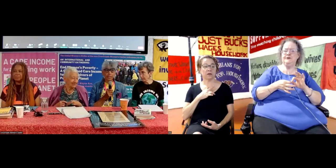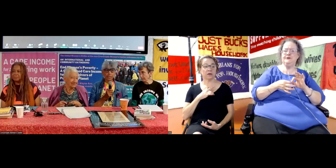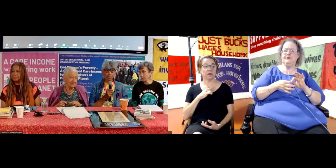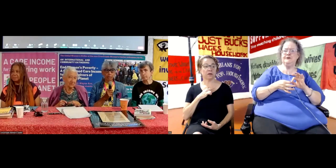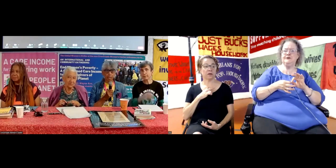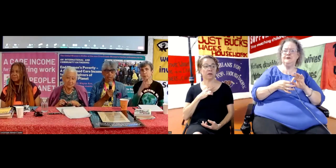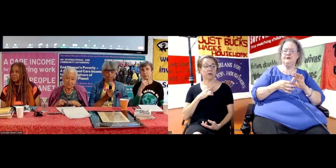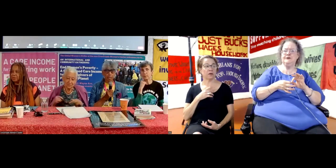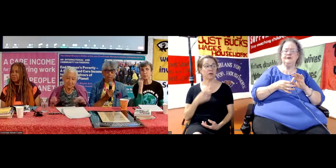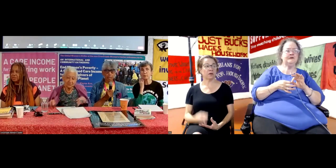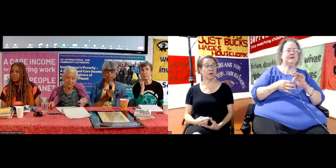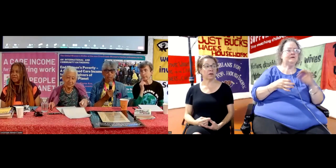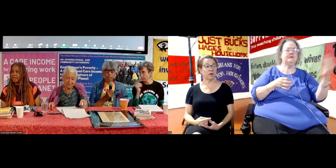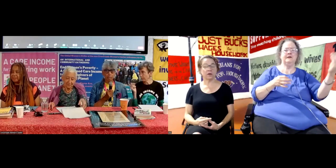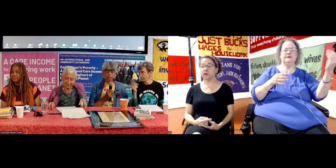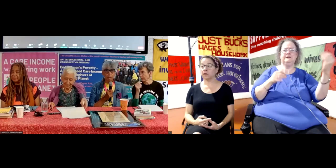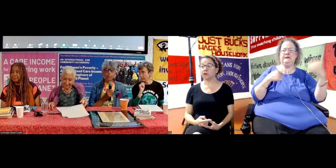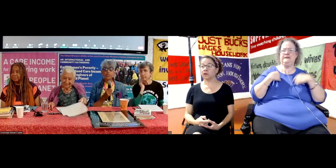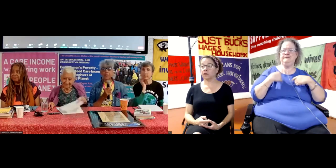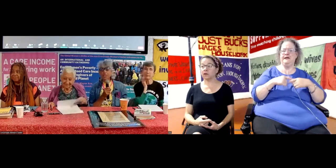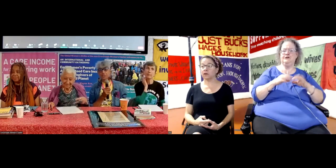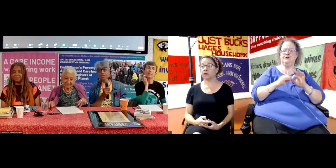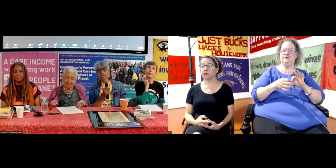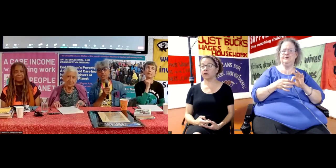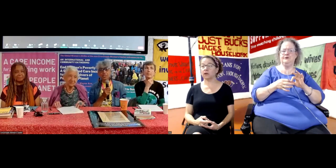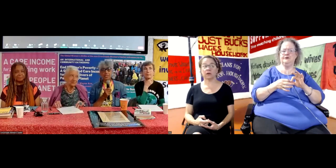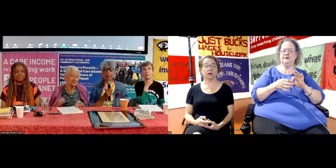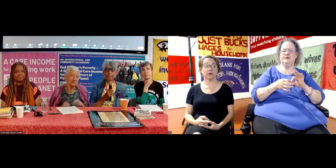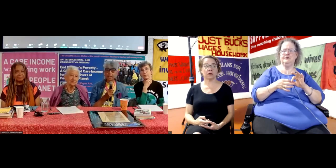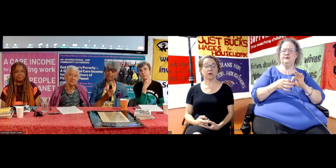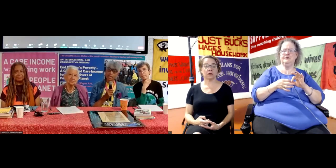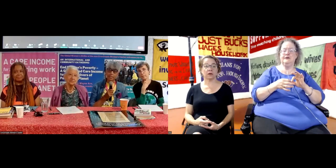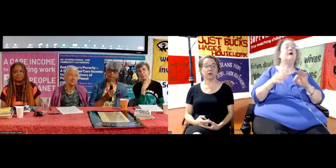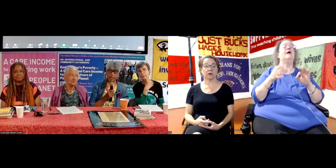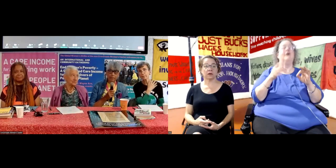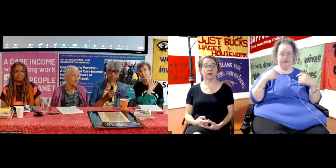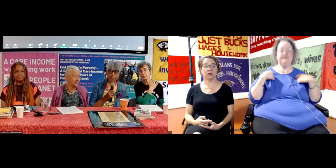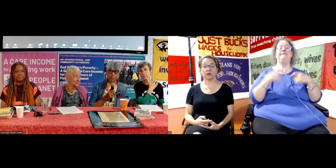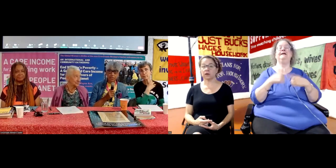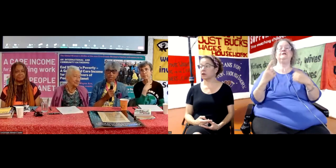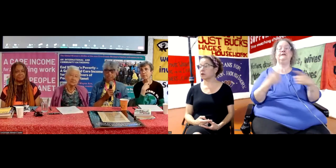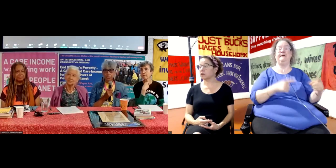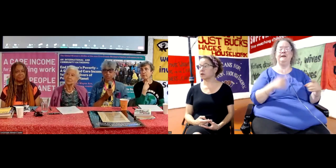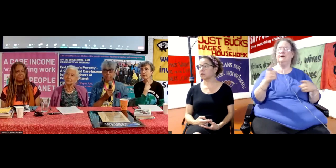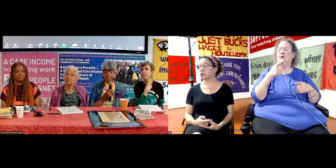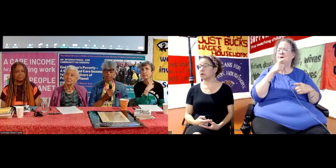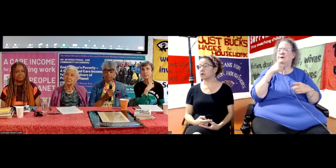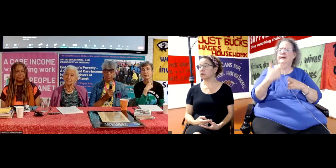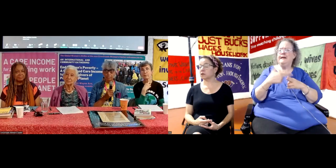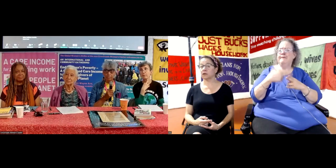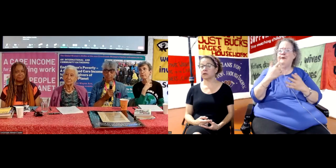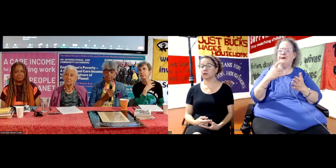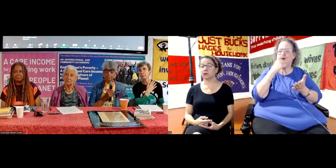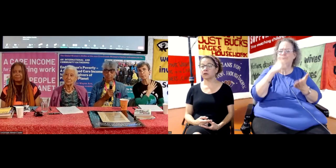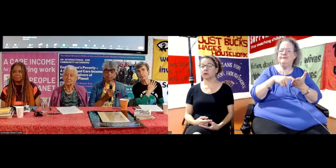Yes, the Spanish translation. It is? Okay. The Spanish translation is happening, and could I have the name of the translator to acknowledge it?